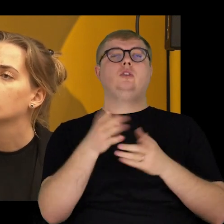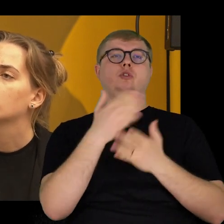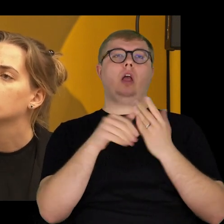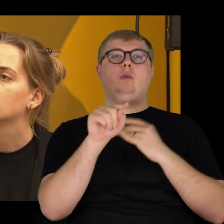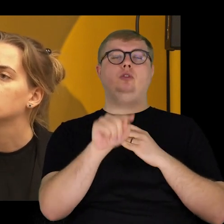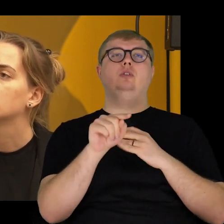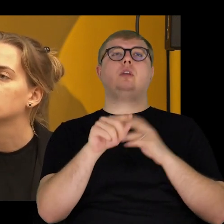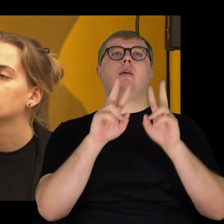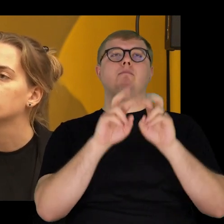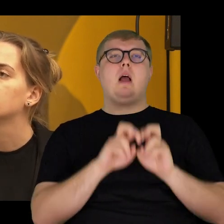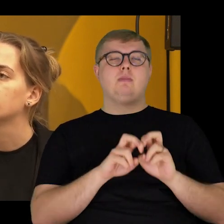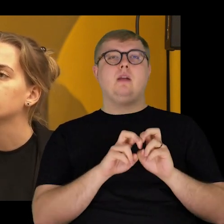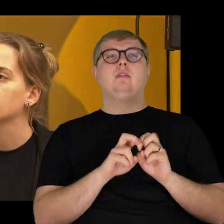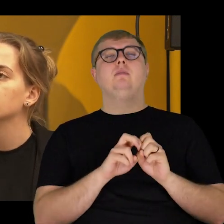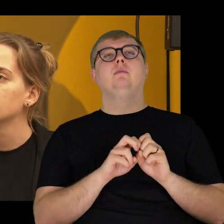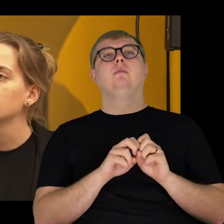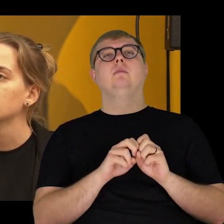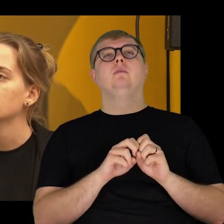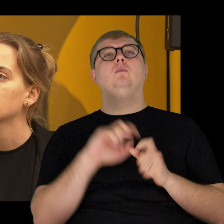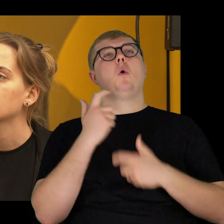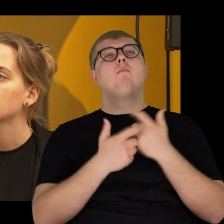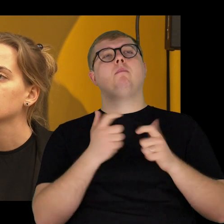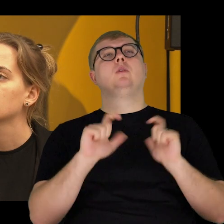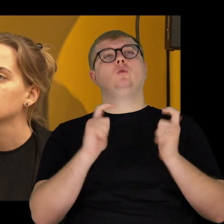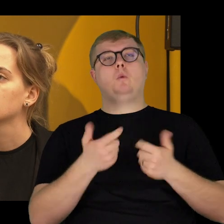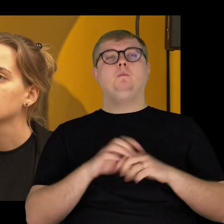that we're doing on this.